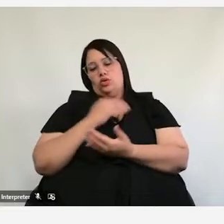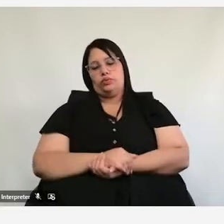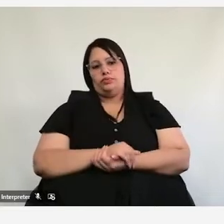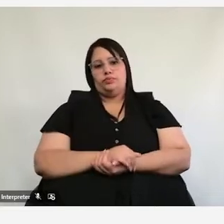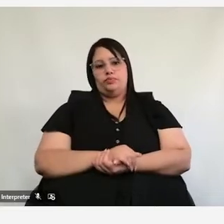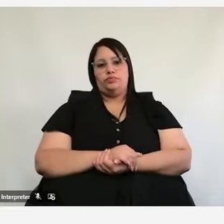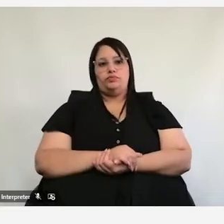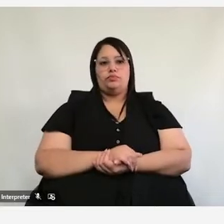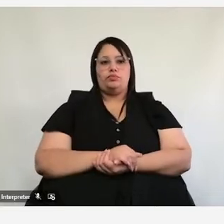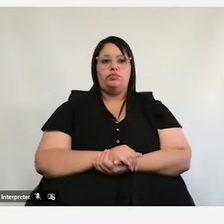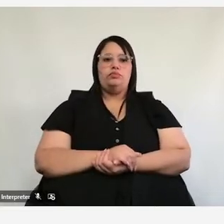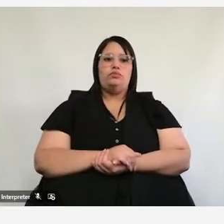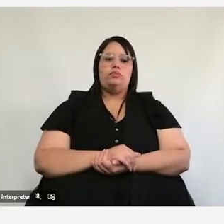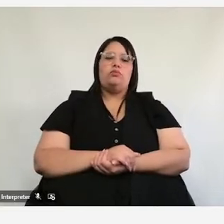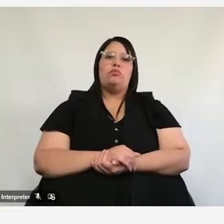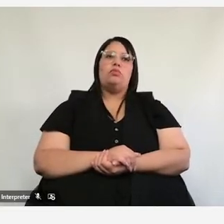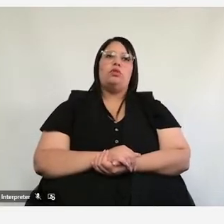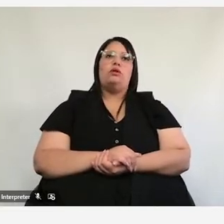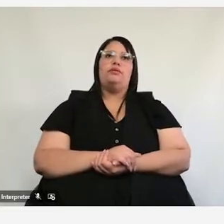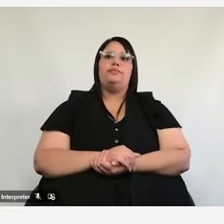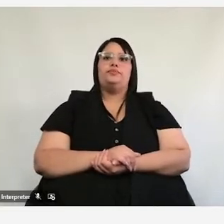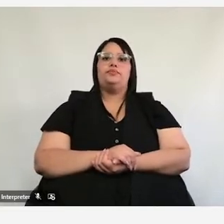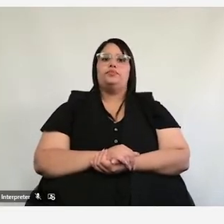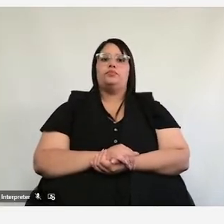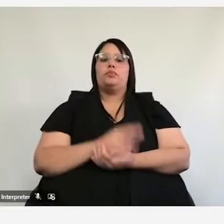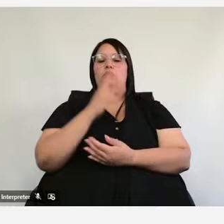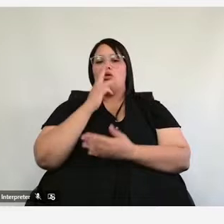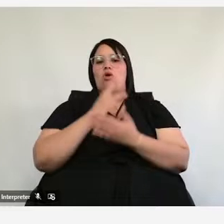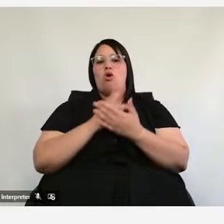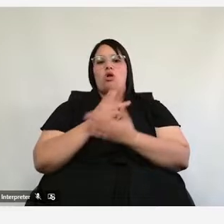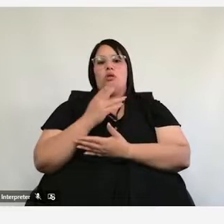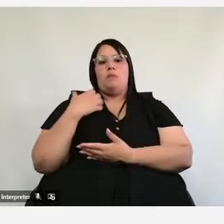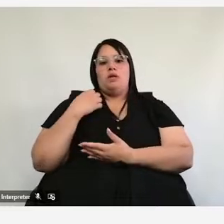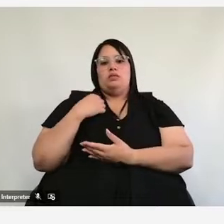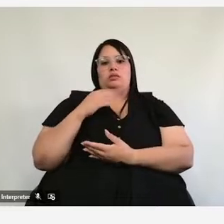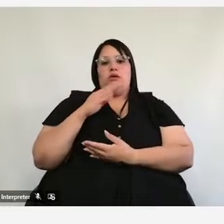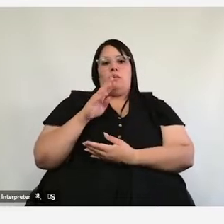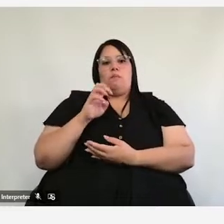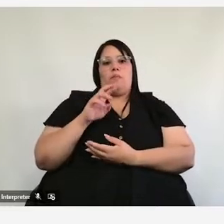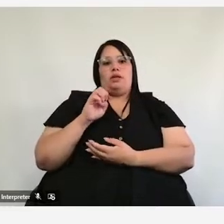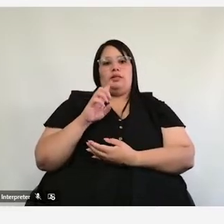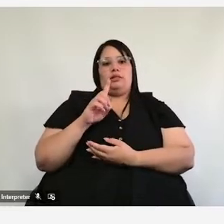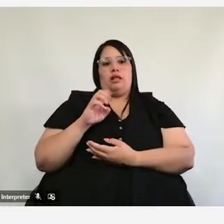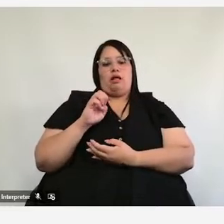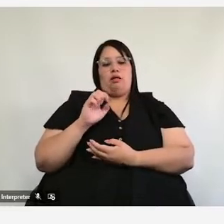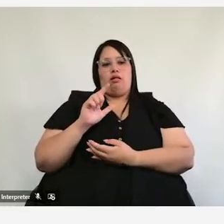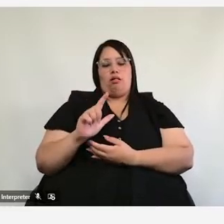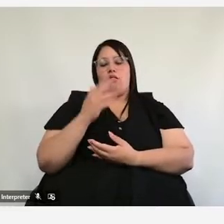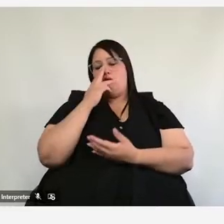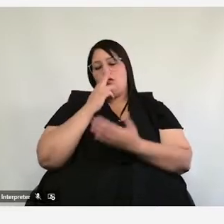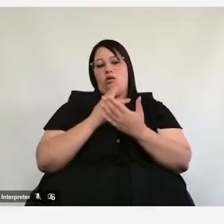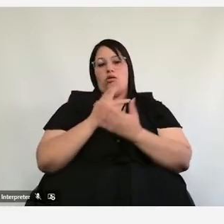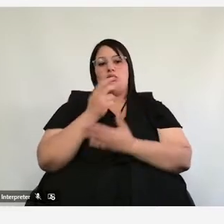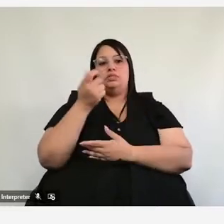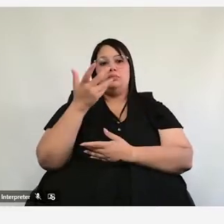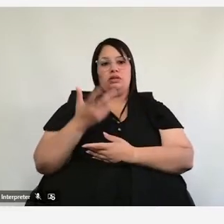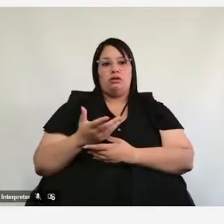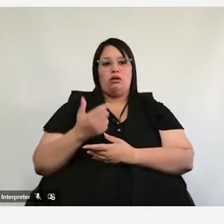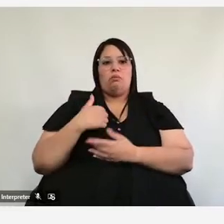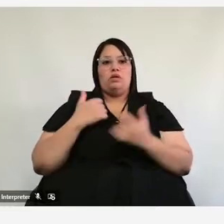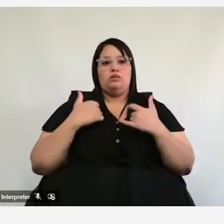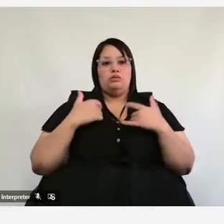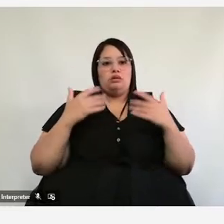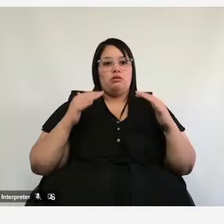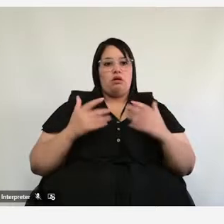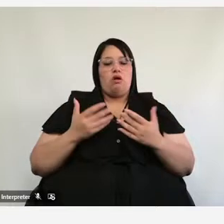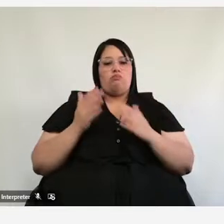you so much. I see the Honourable Minister Bredell. Honourable Speaker, let me begin by